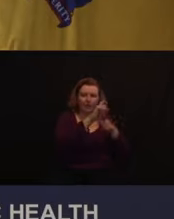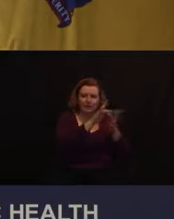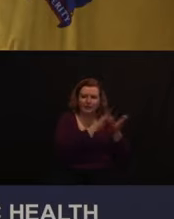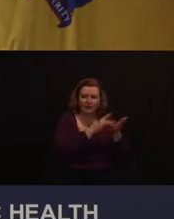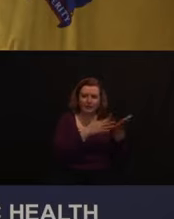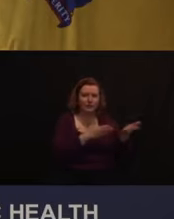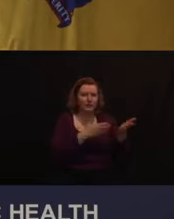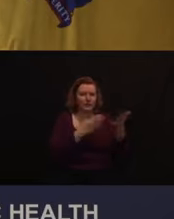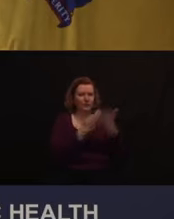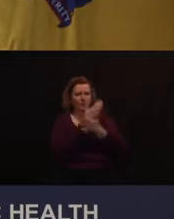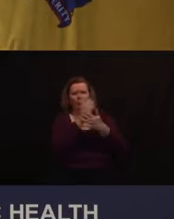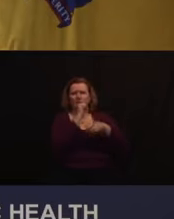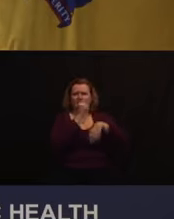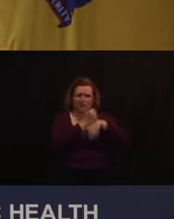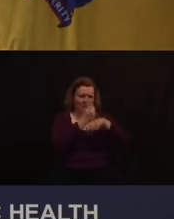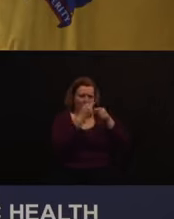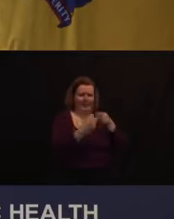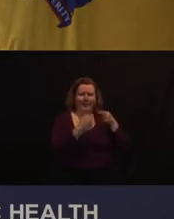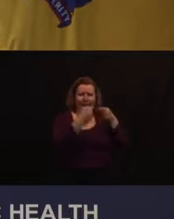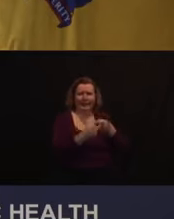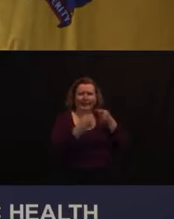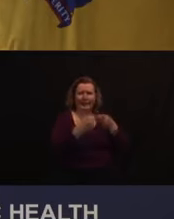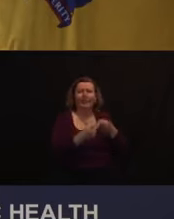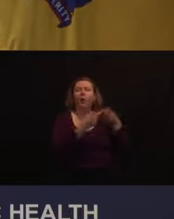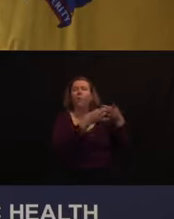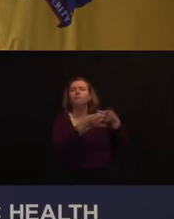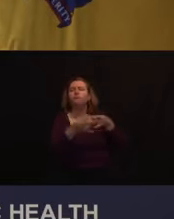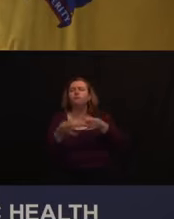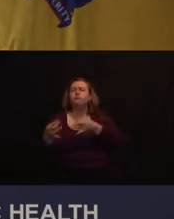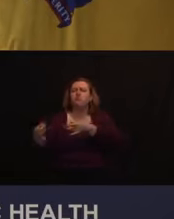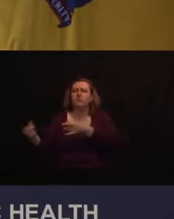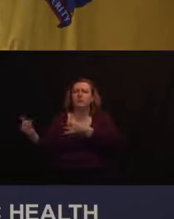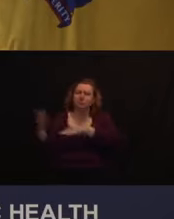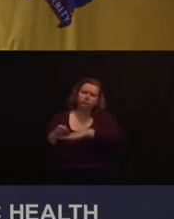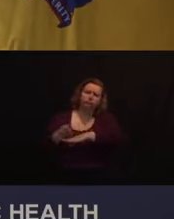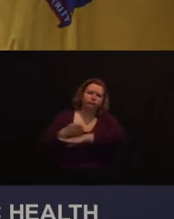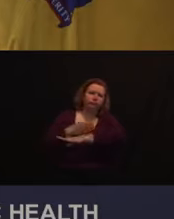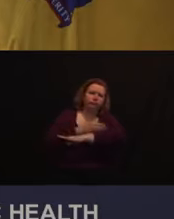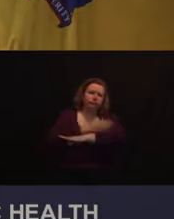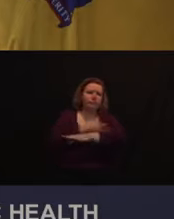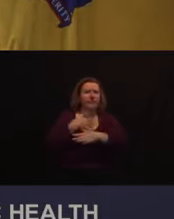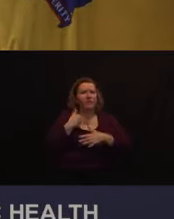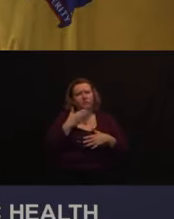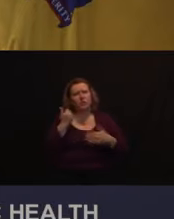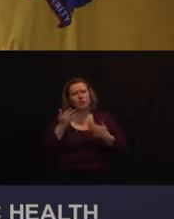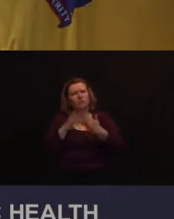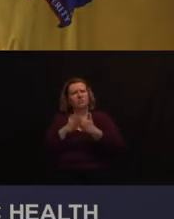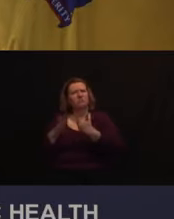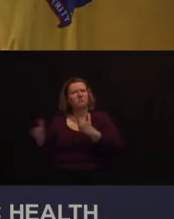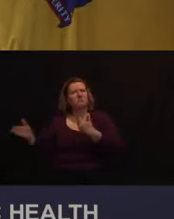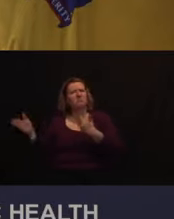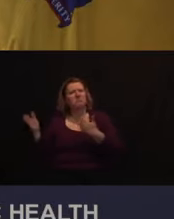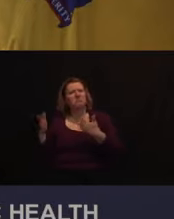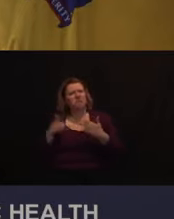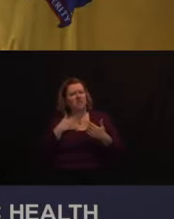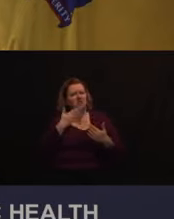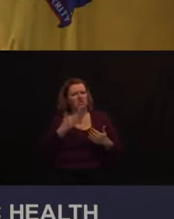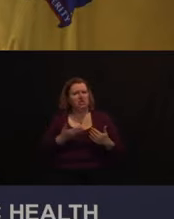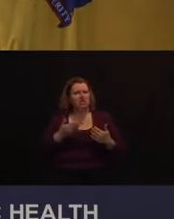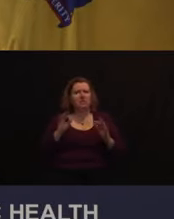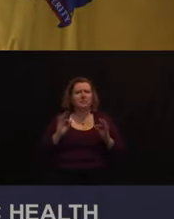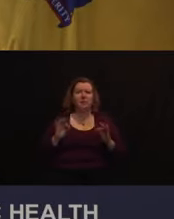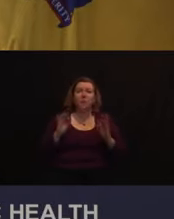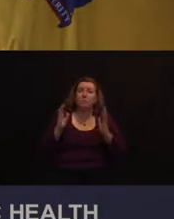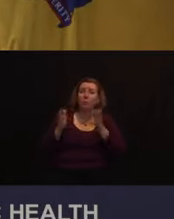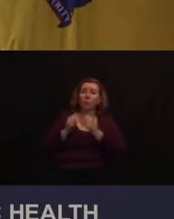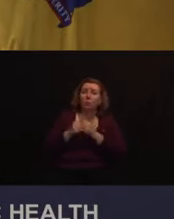right? It wasn't a straight line, but we're in a place that we feel good about. I spoke to Congressman Pascrell yesterday. He and